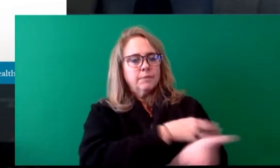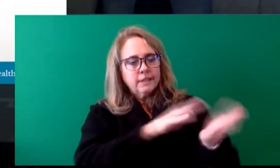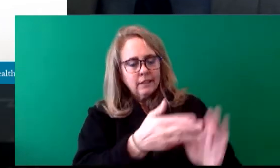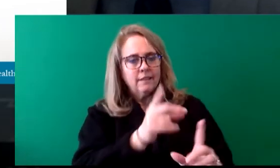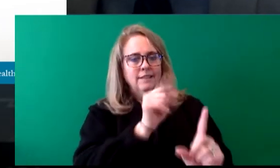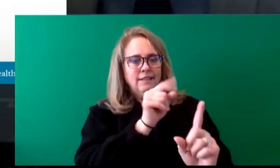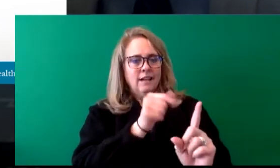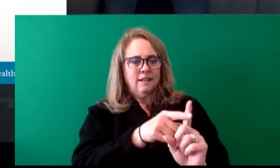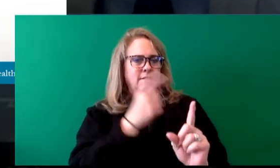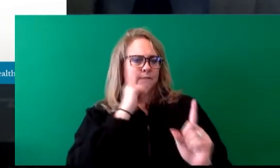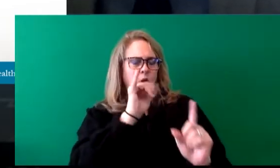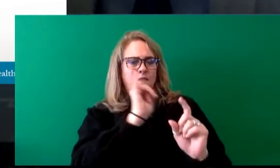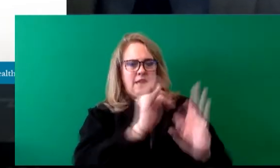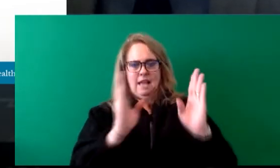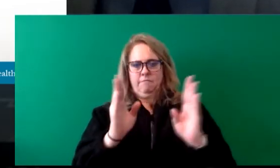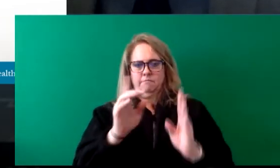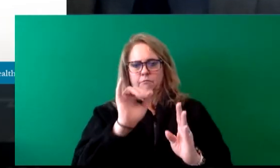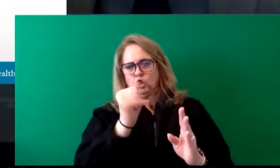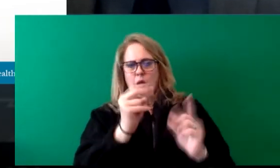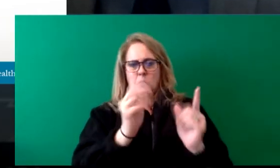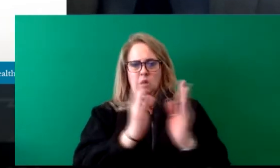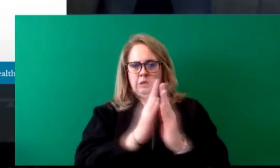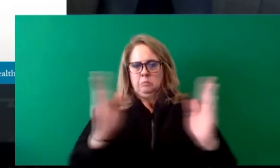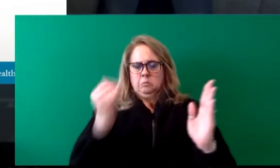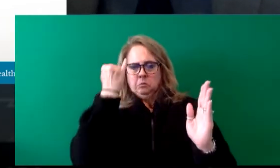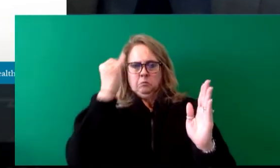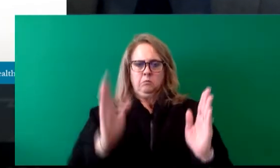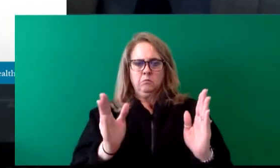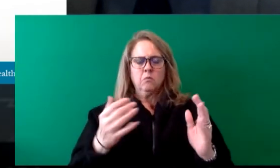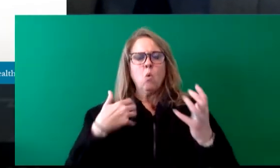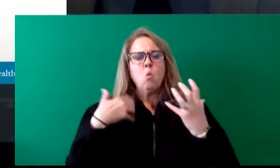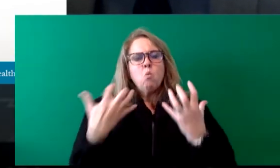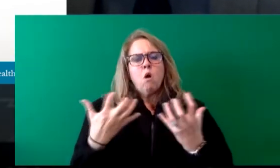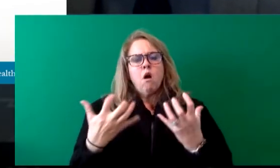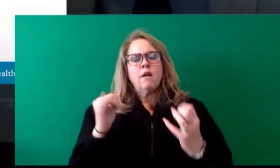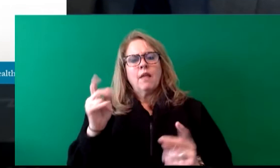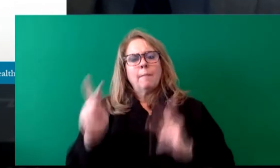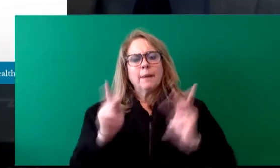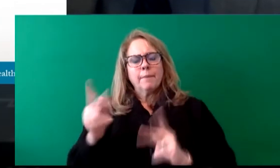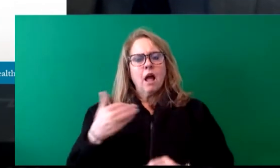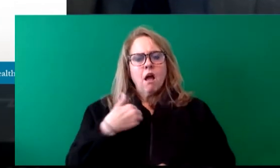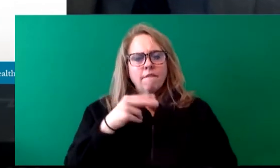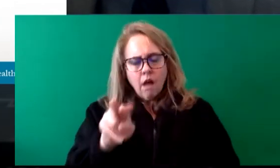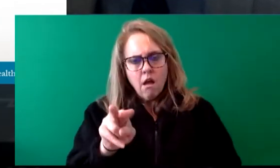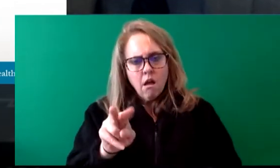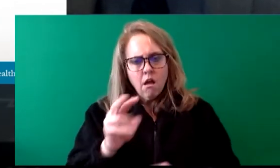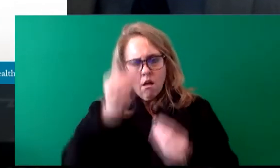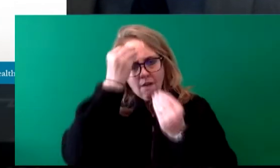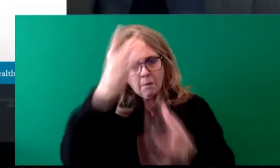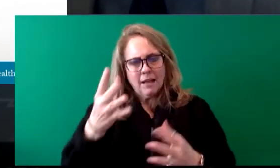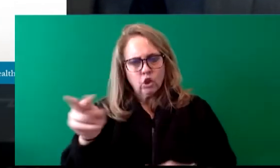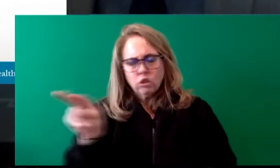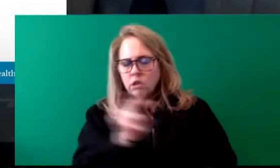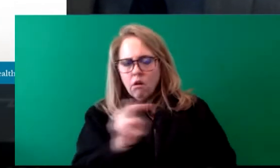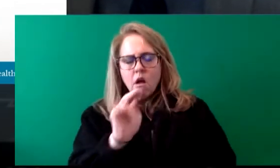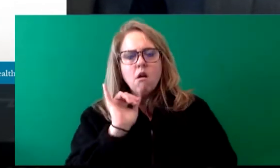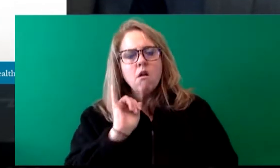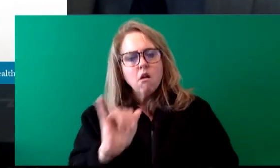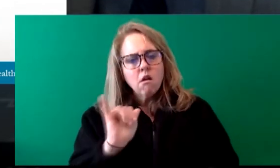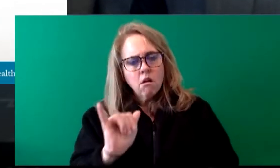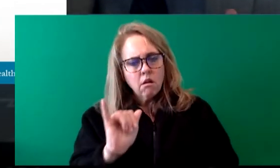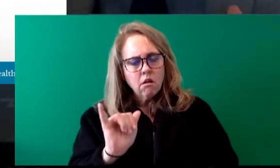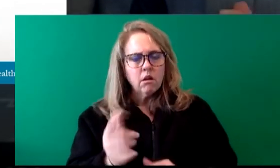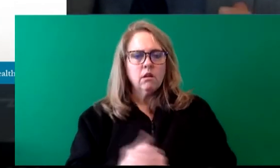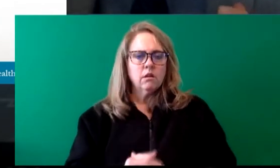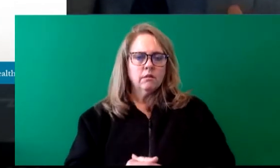want rather than defaulting. We can definitely choose to default so that if someone lands on it, it's already pre-selected.